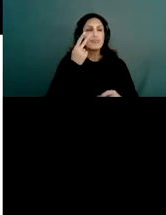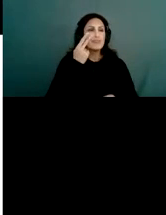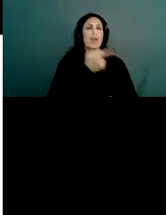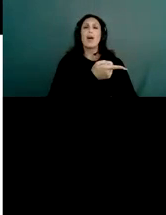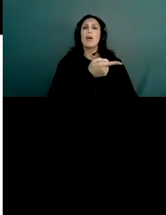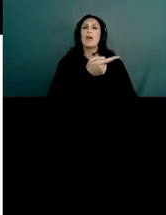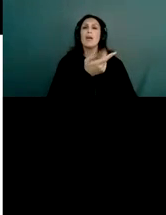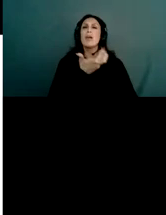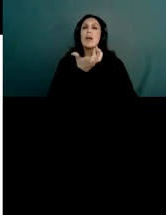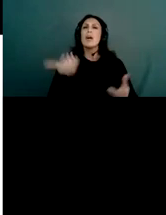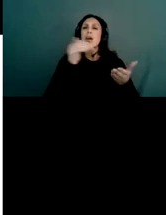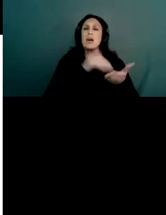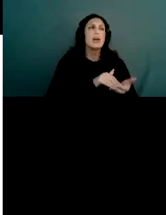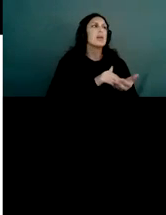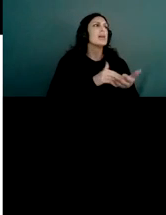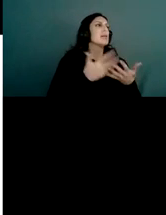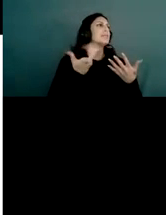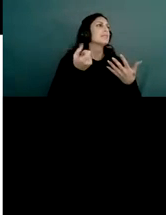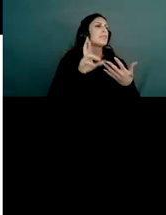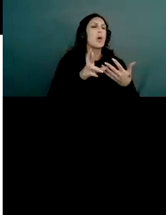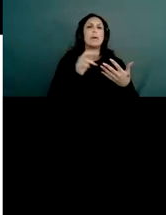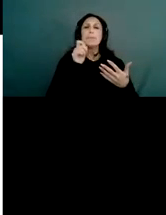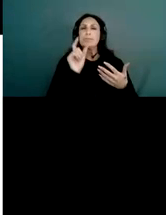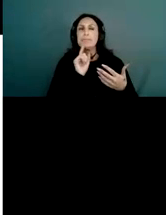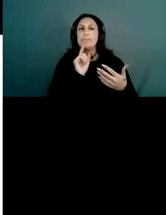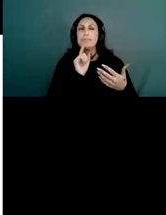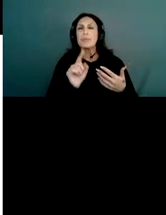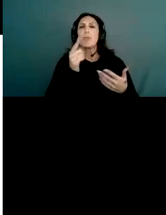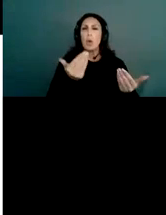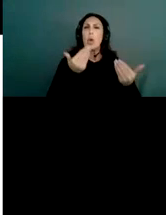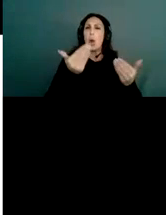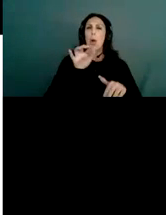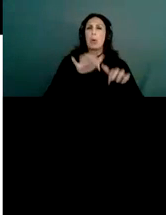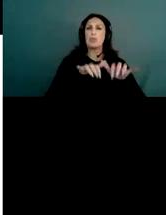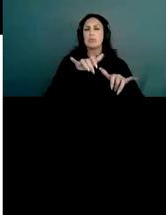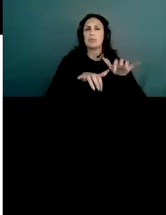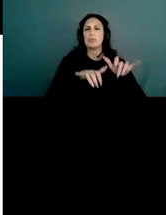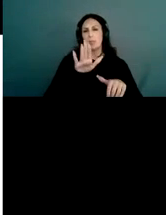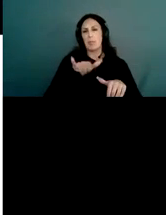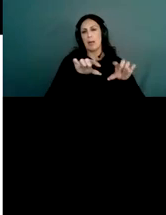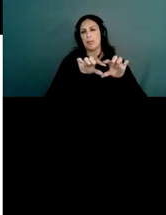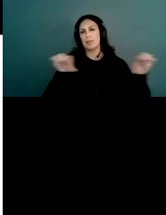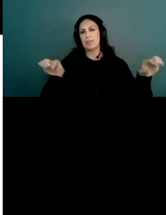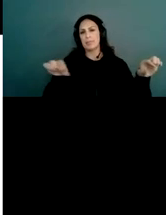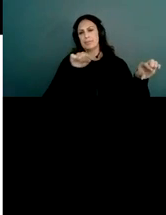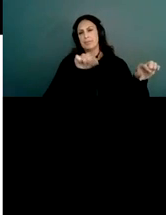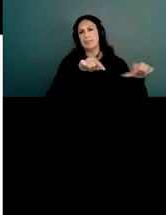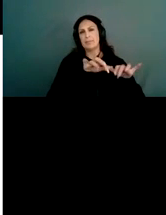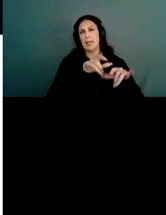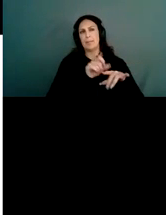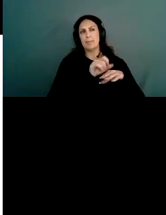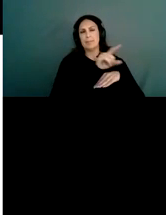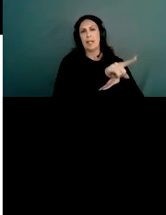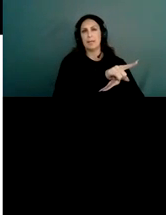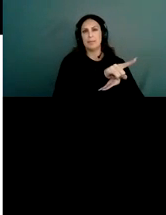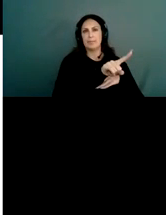of the presentation, please let us know using the Q&A button at the bottom of your screen. Or if you